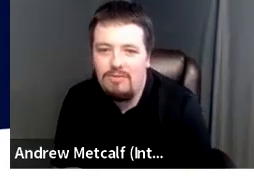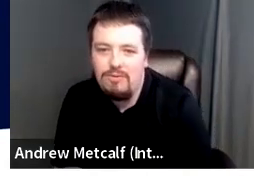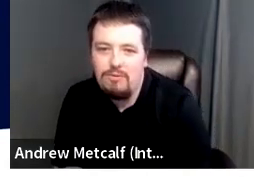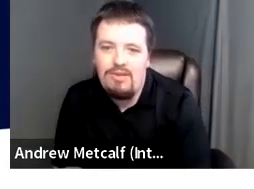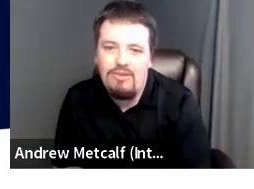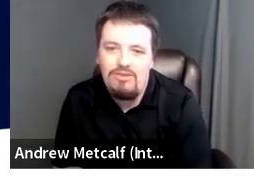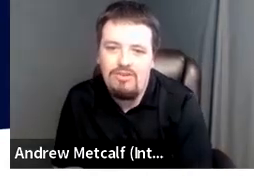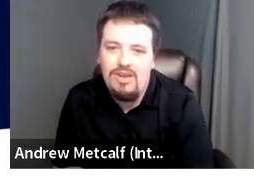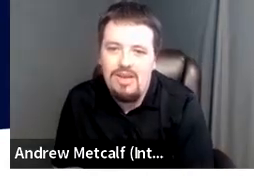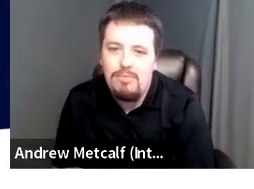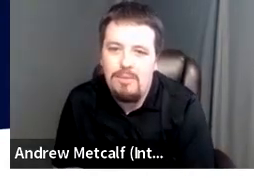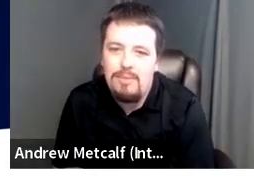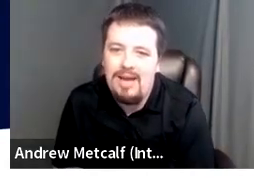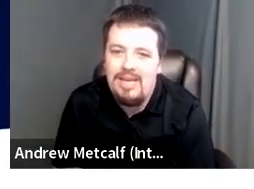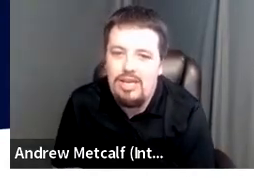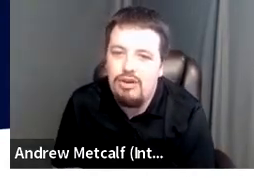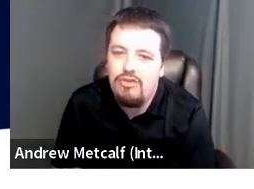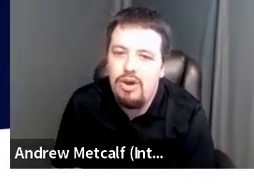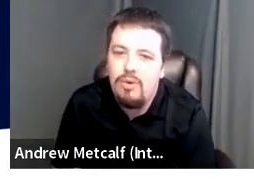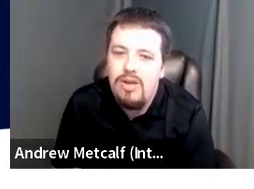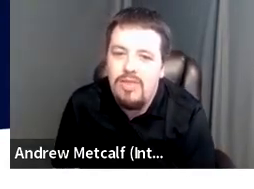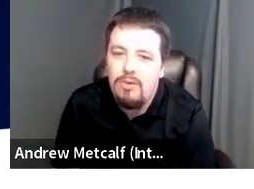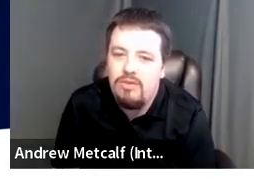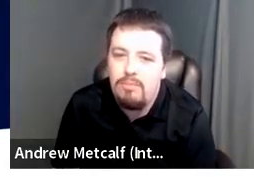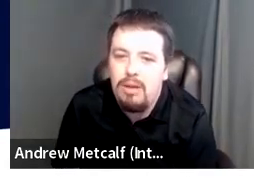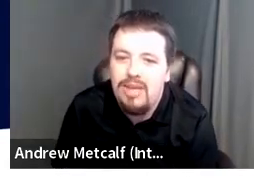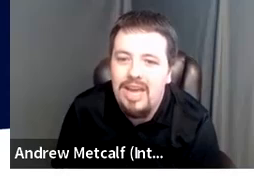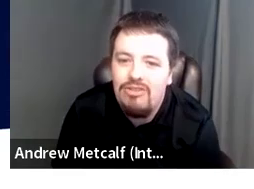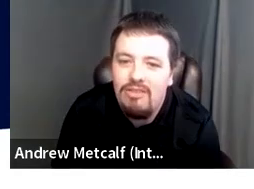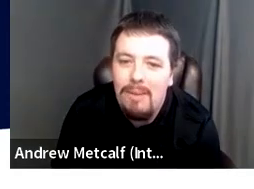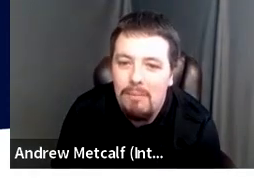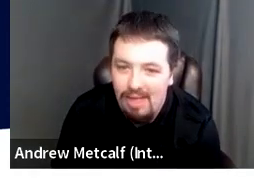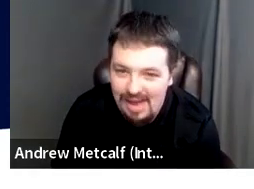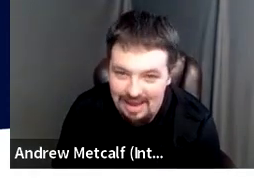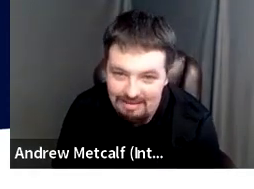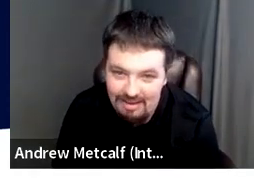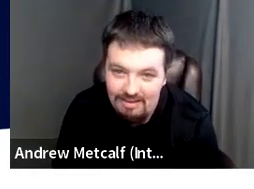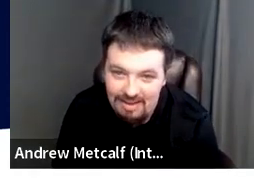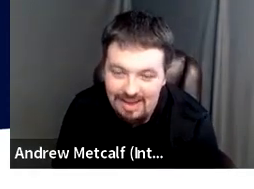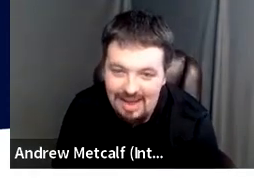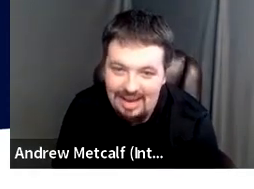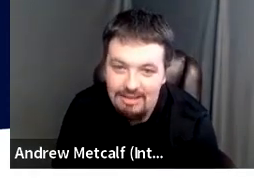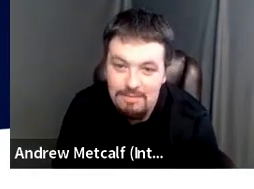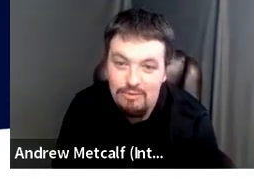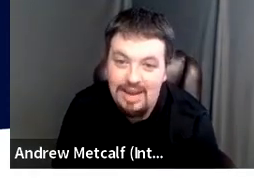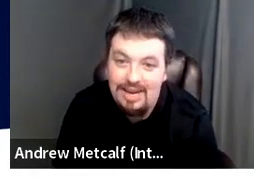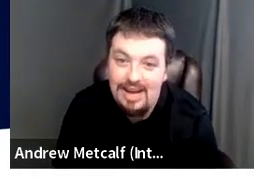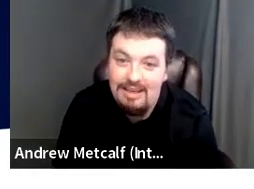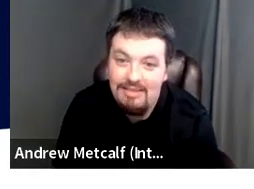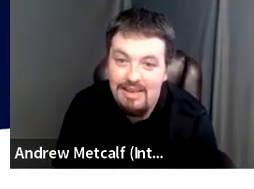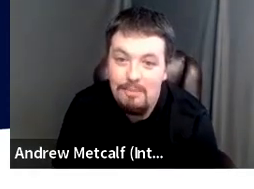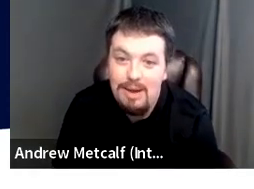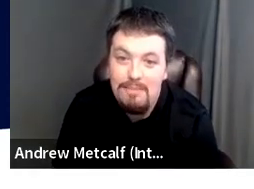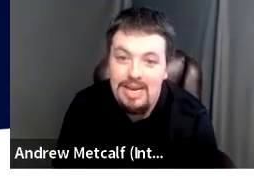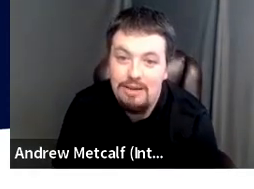all this stuff through research. Probably about 10 years ago, there was some publications about Black ASL, and it's been